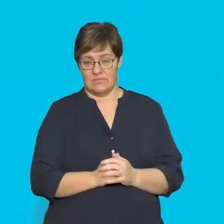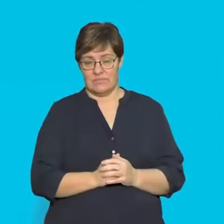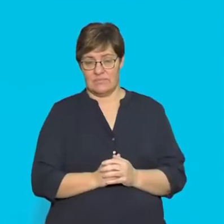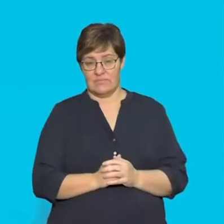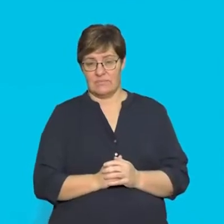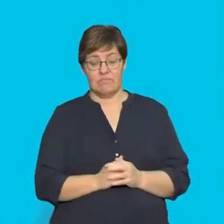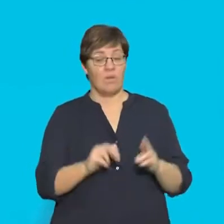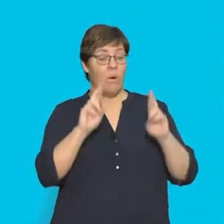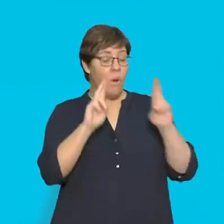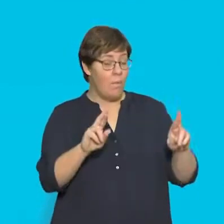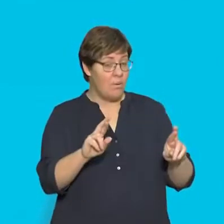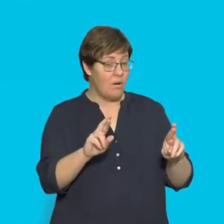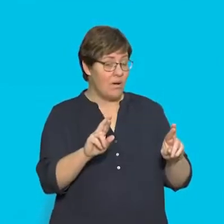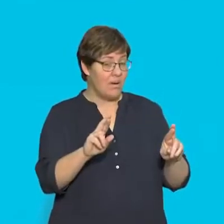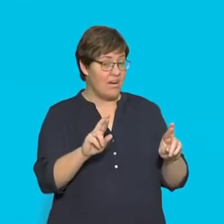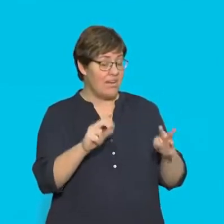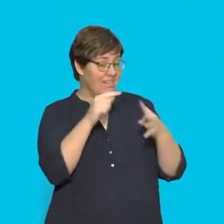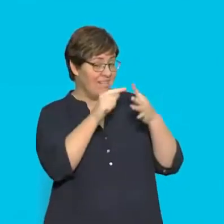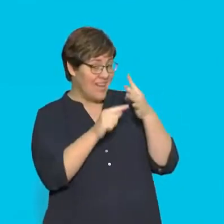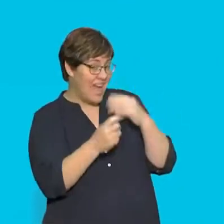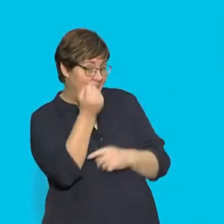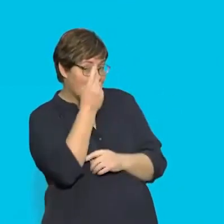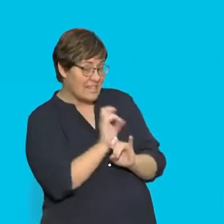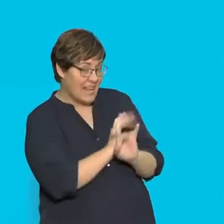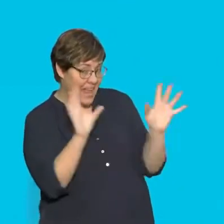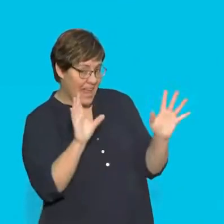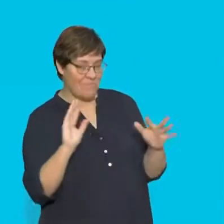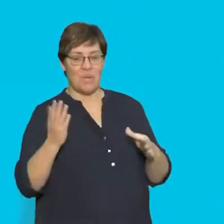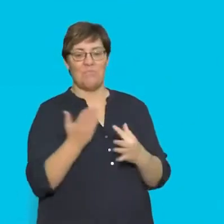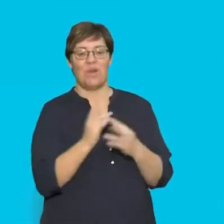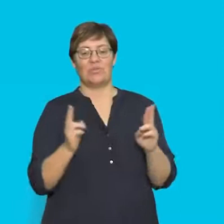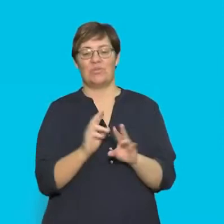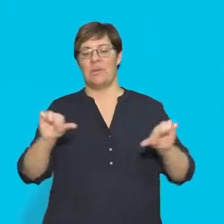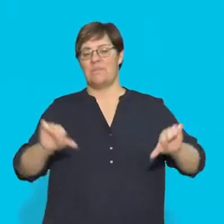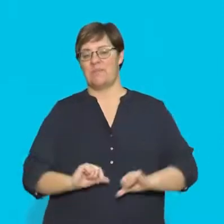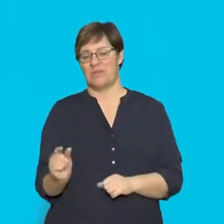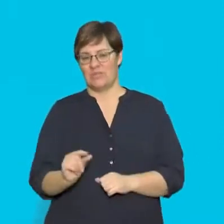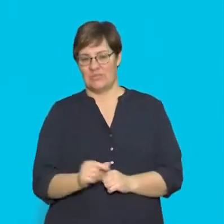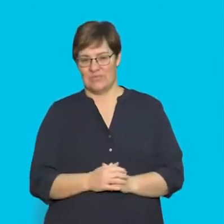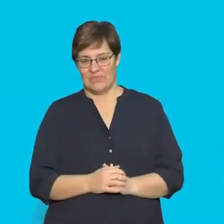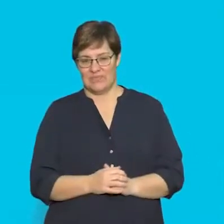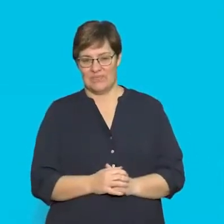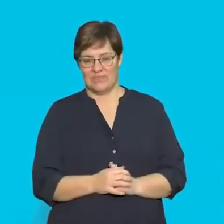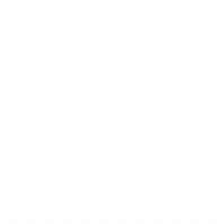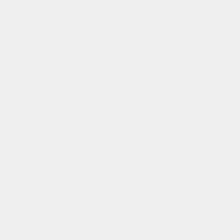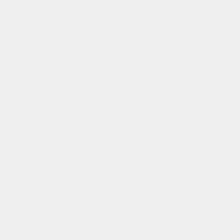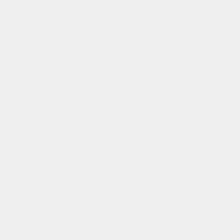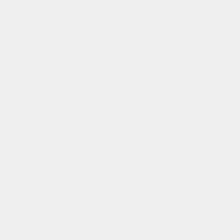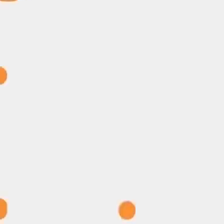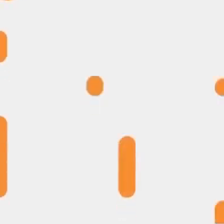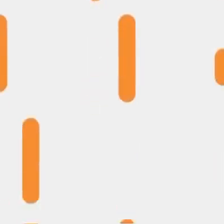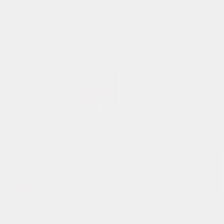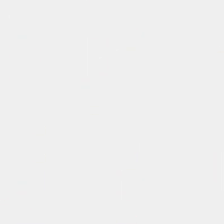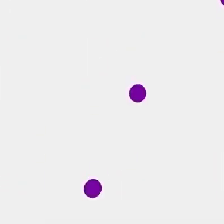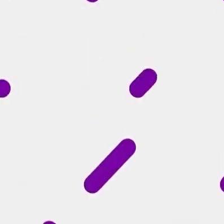I hope you've got those main points together. Take a short break and we'll see you directly after that.